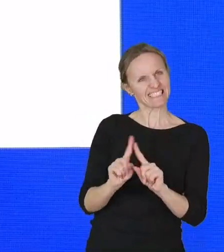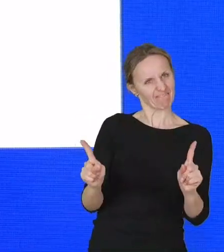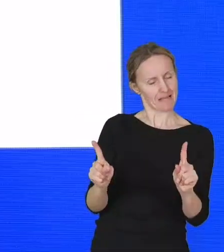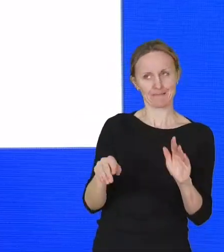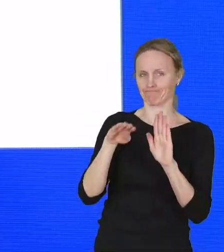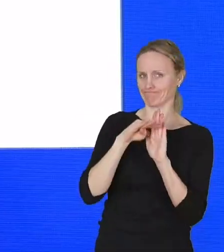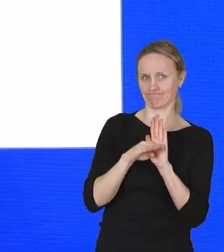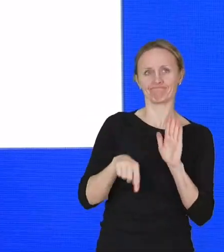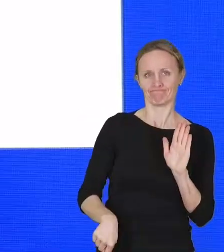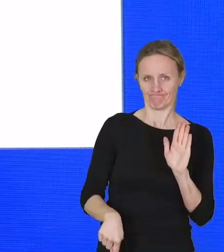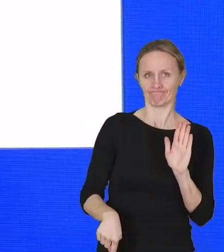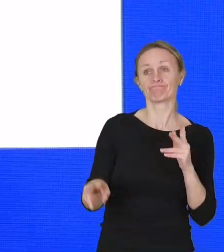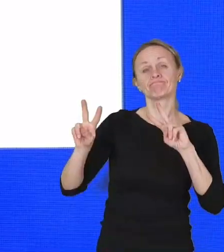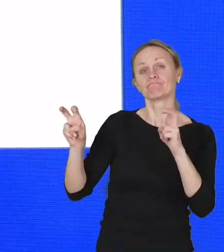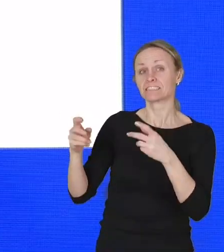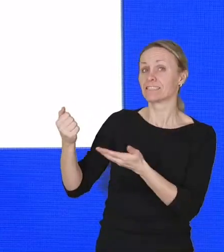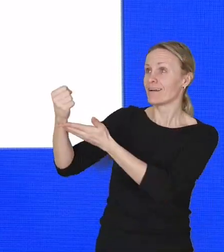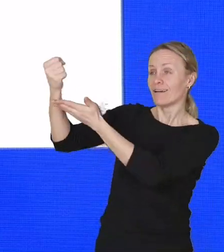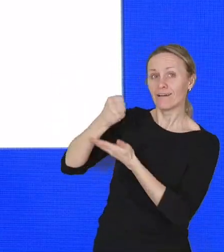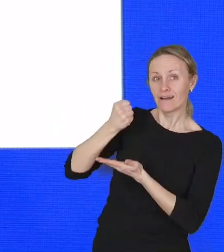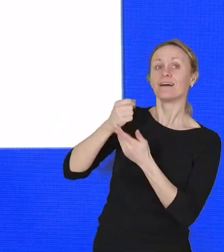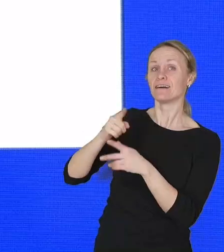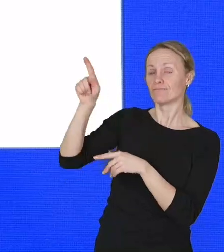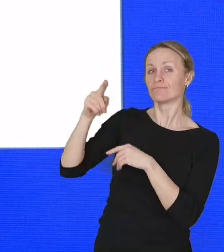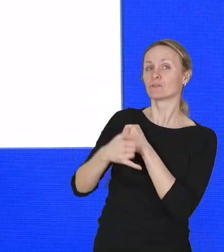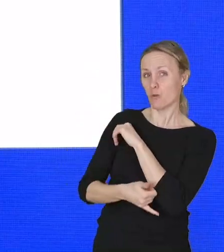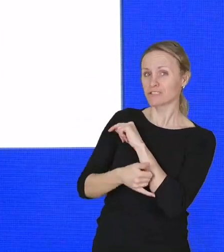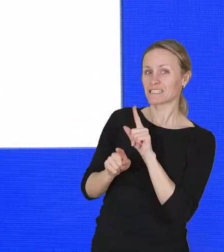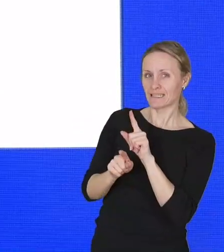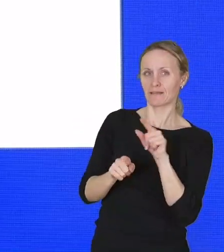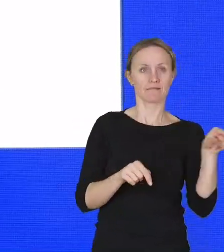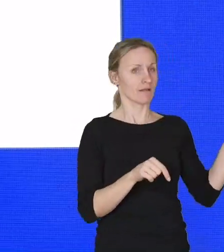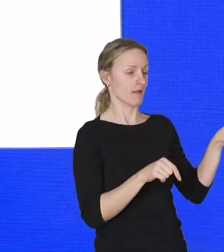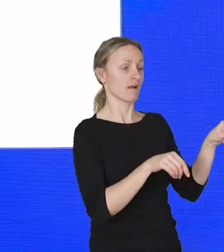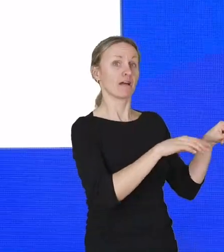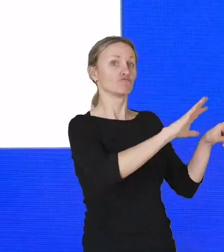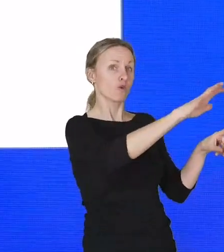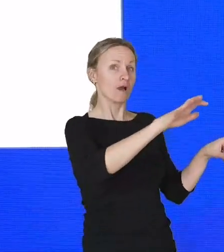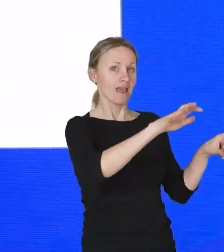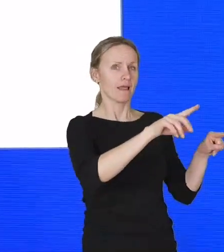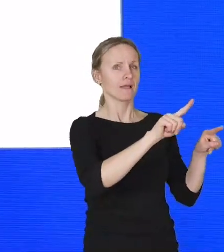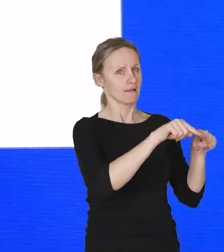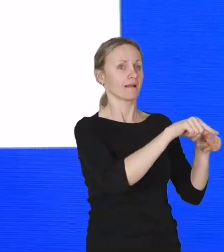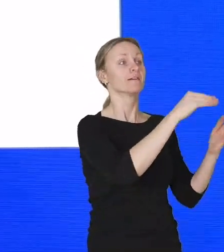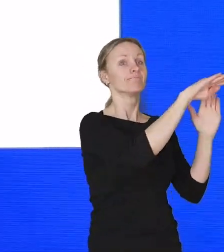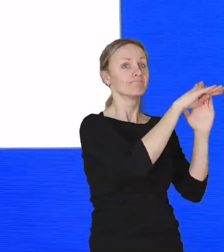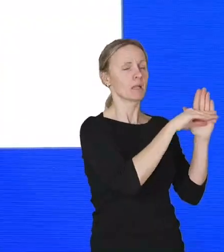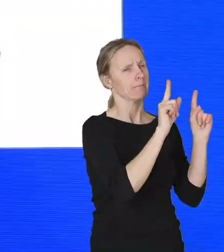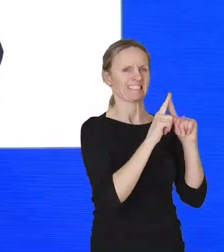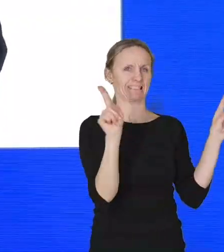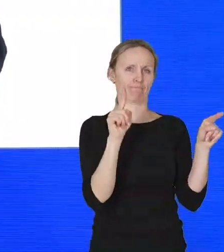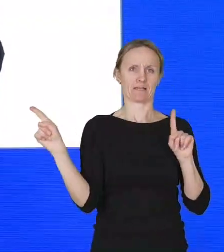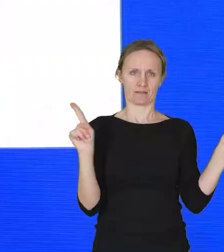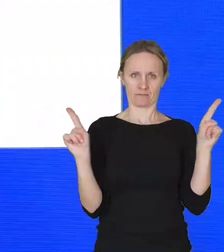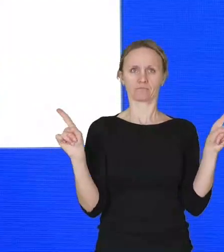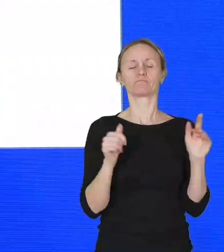almost as comparable to the central instruments, with a co-financing rate of 70% at maximum.